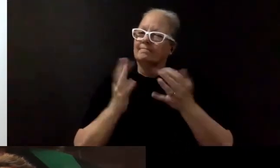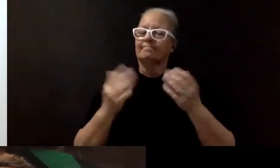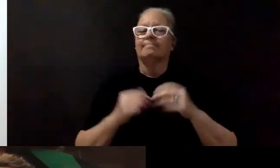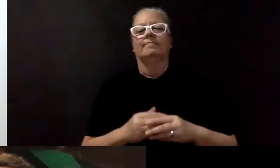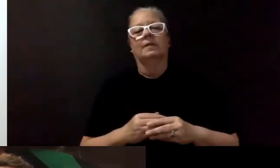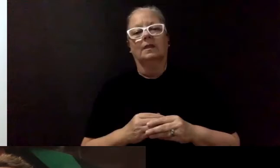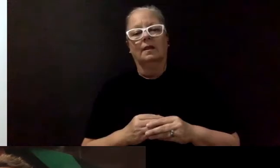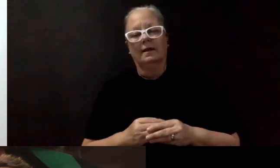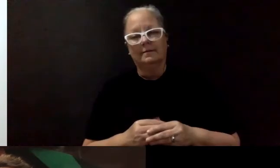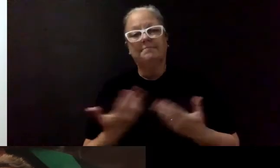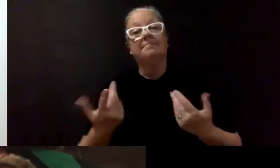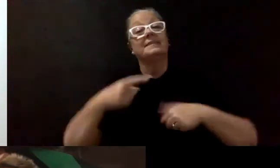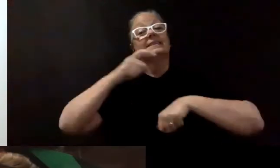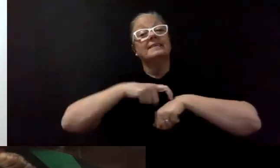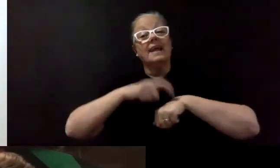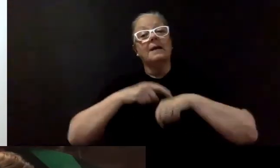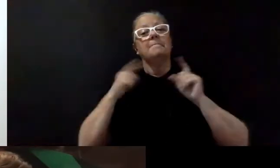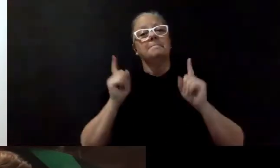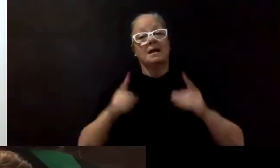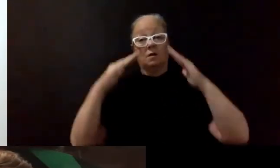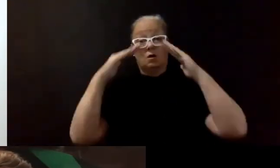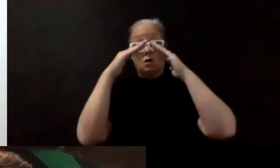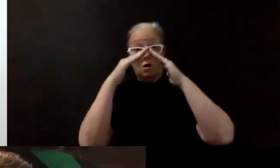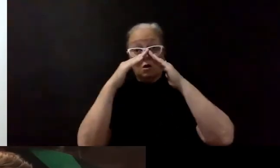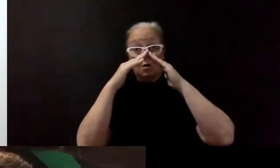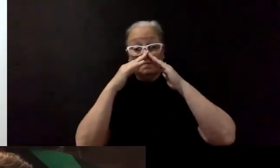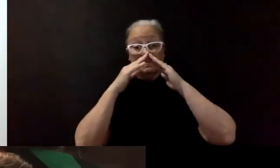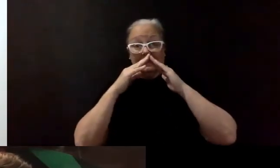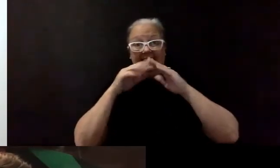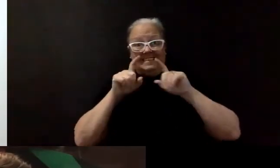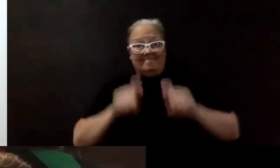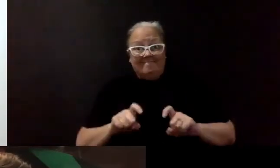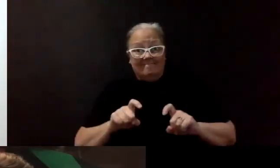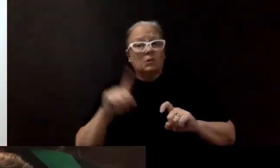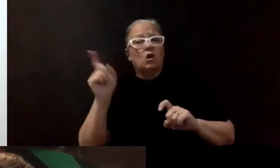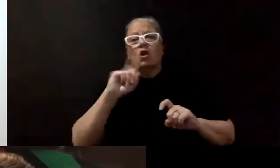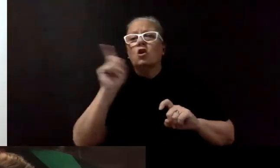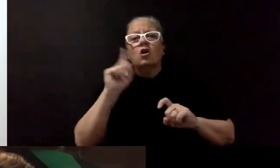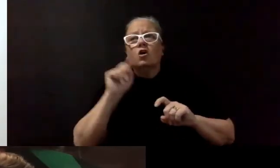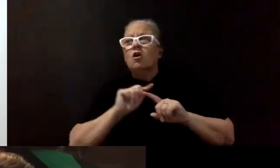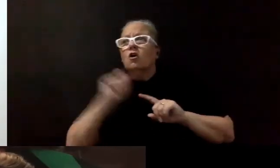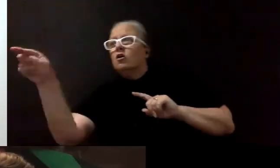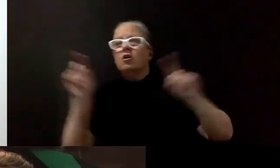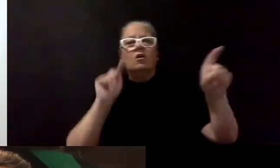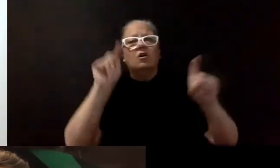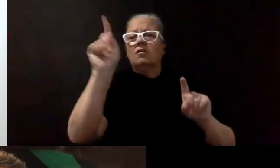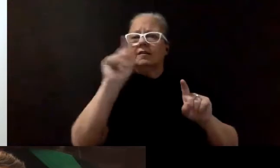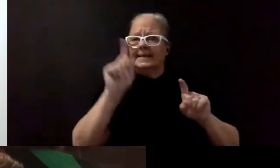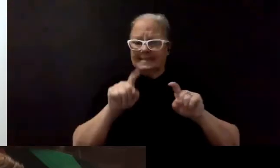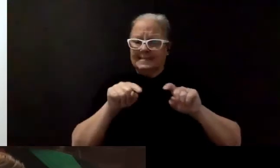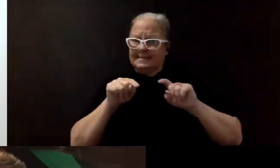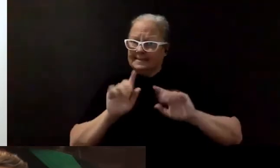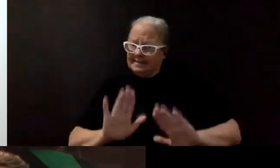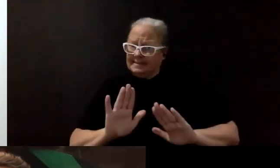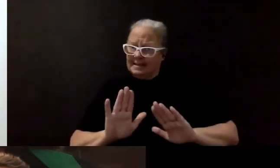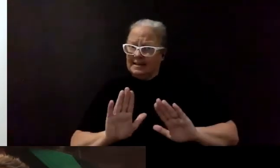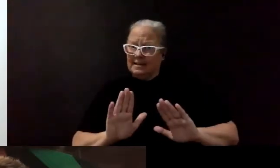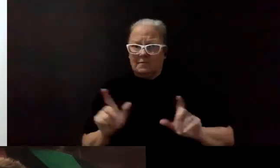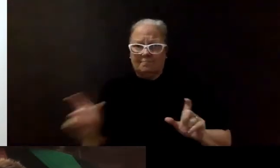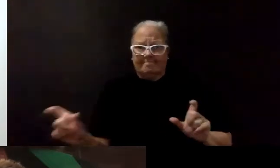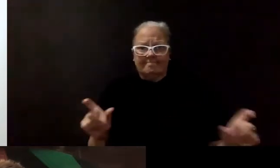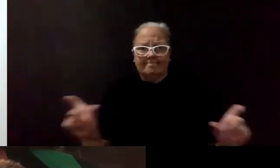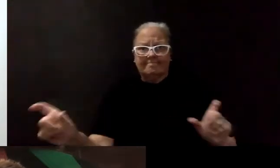thing that we did, I mean, we lost a lot of our revenue. It was not great financially,